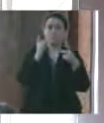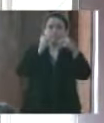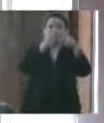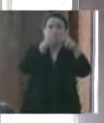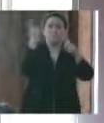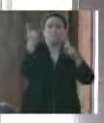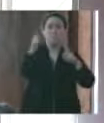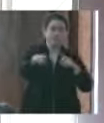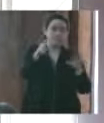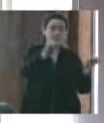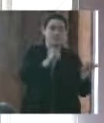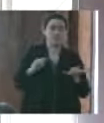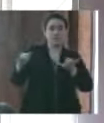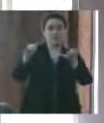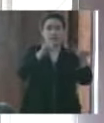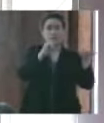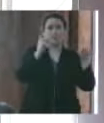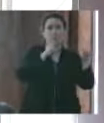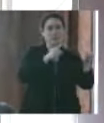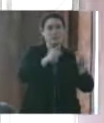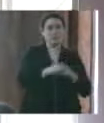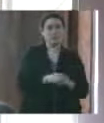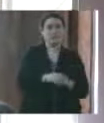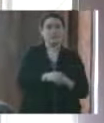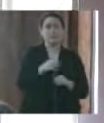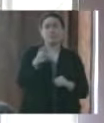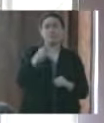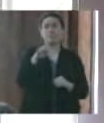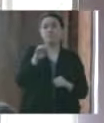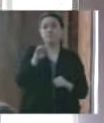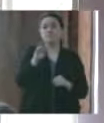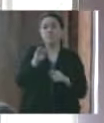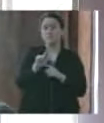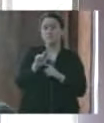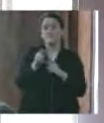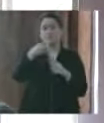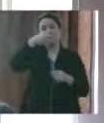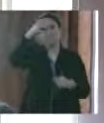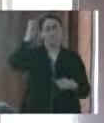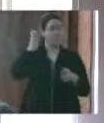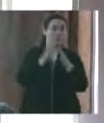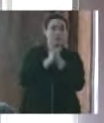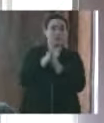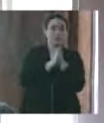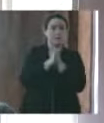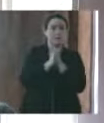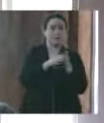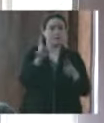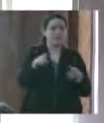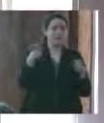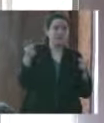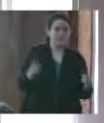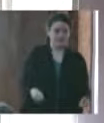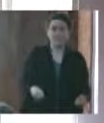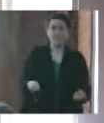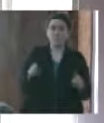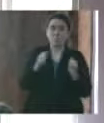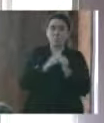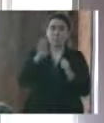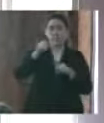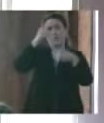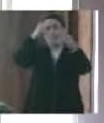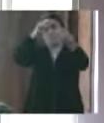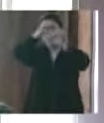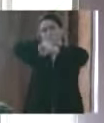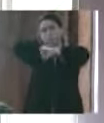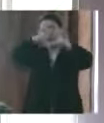The Global Tiger Initiative was conceived with this notion of building an alliance in mind, to bring together a range of partners from